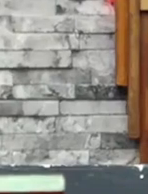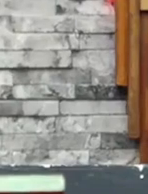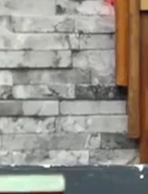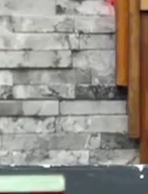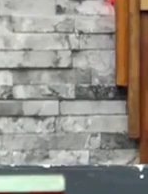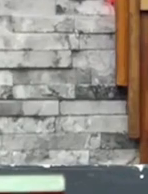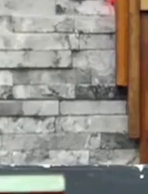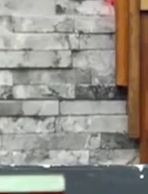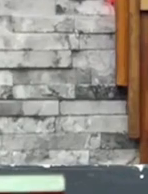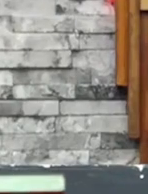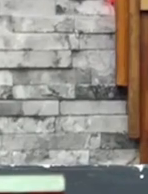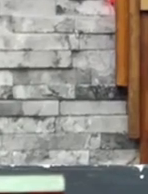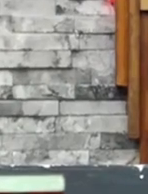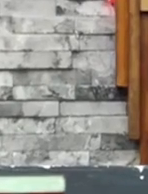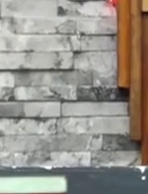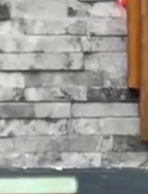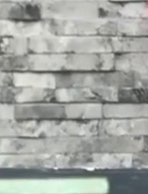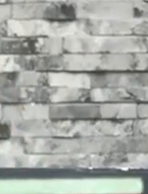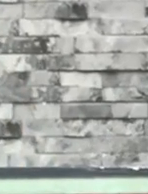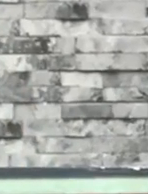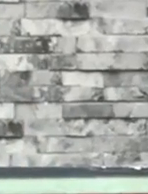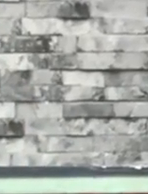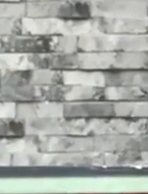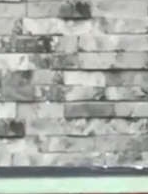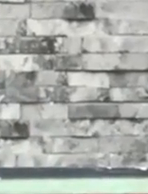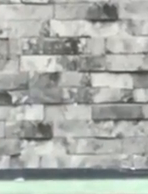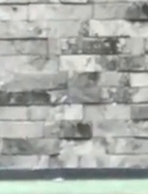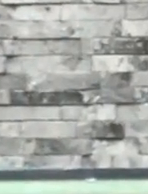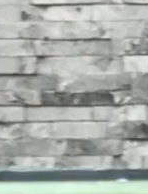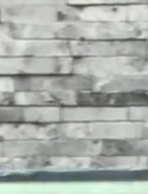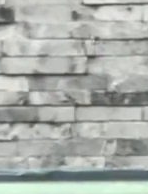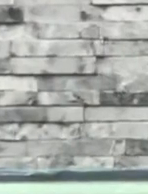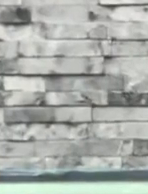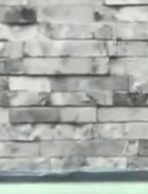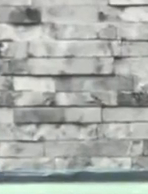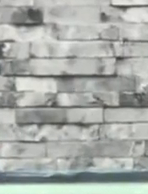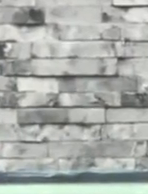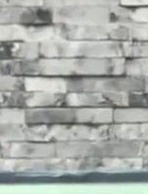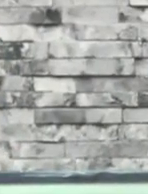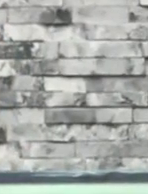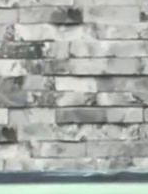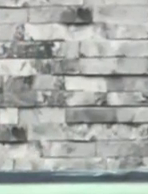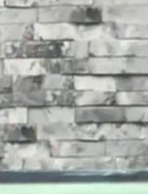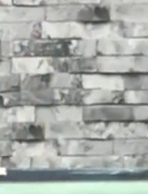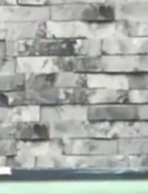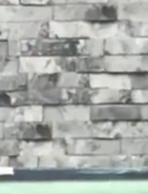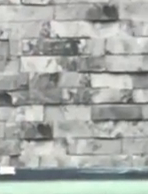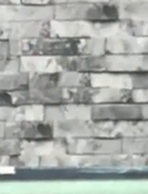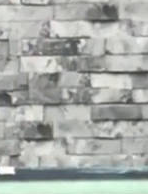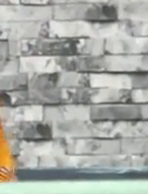wewe ni nani? And it gave me a name, a very strange name. Na kiumbe yule akanipa jina ambalo lilikuwa si la kawaida. And